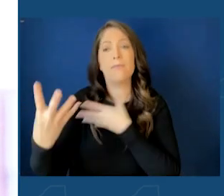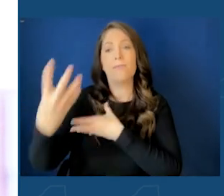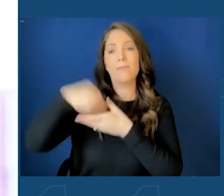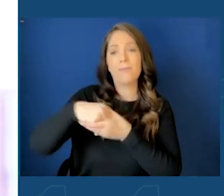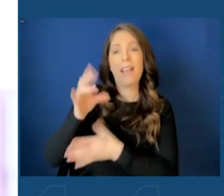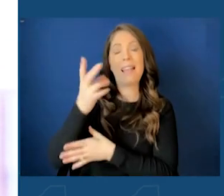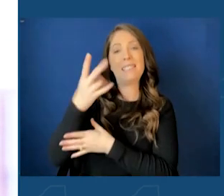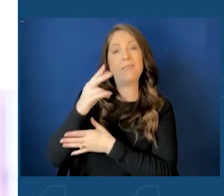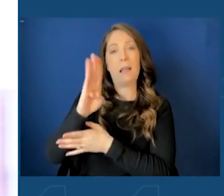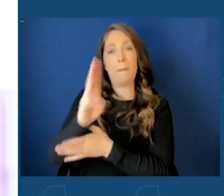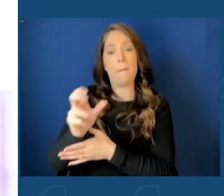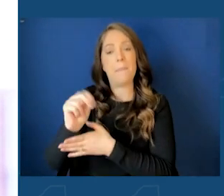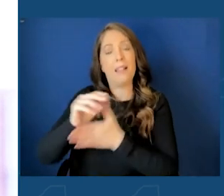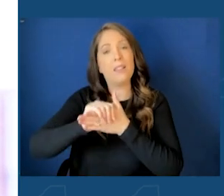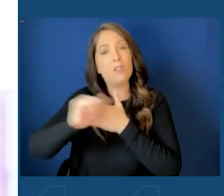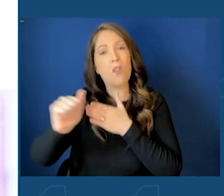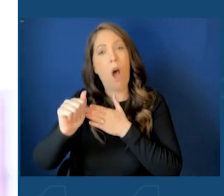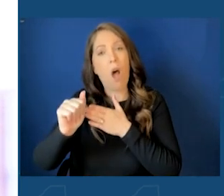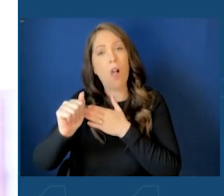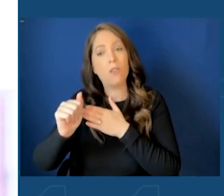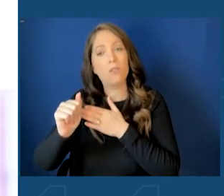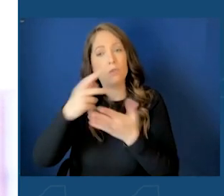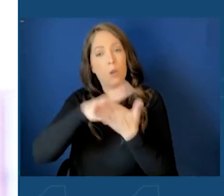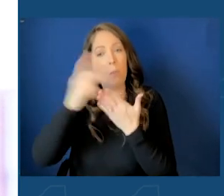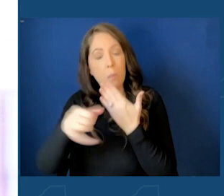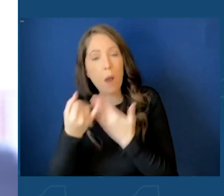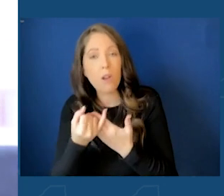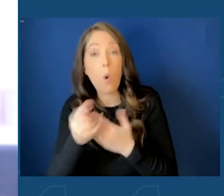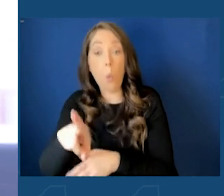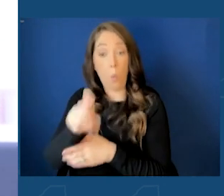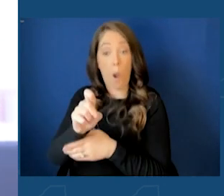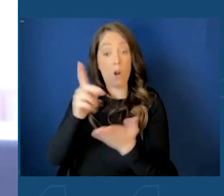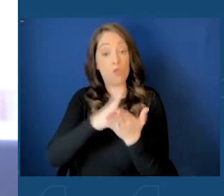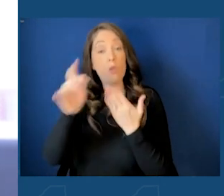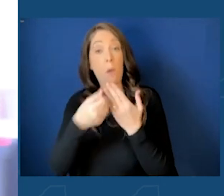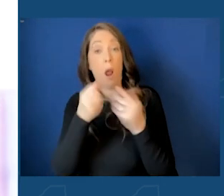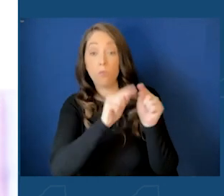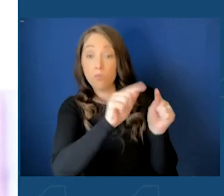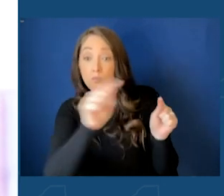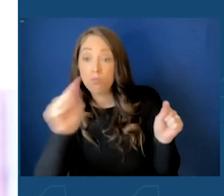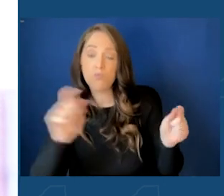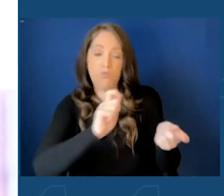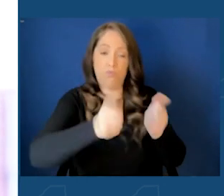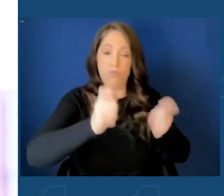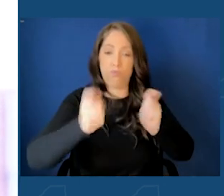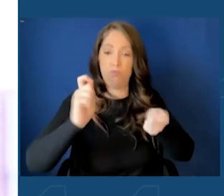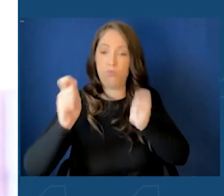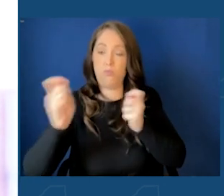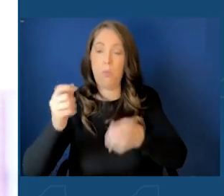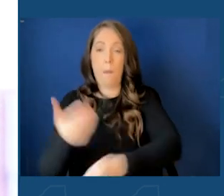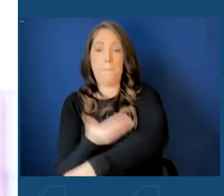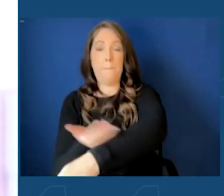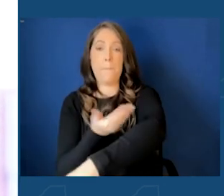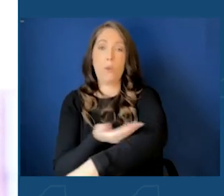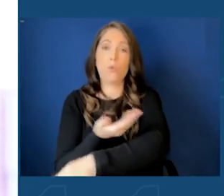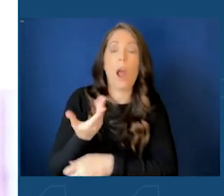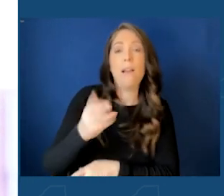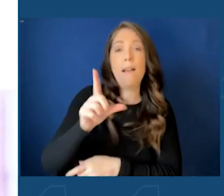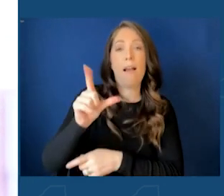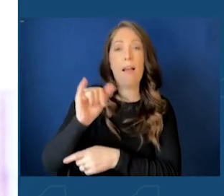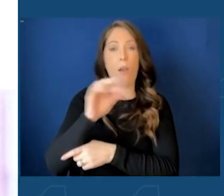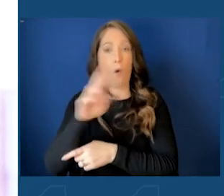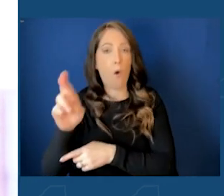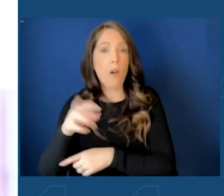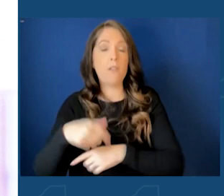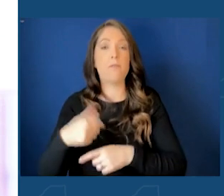billion worth of projects underway, 100 projects to transform and modernize the LIRR. So I can't wait to keep riding it, and I